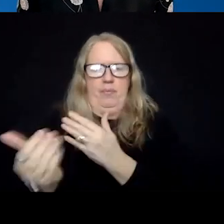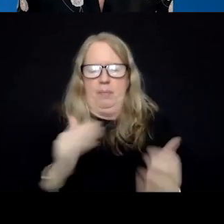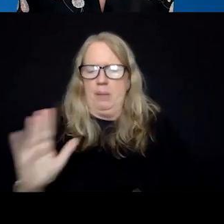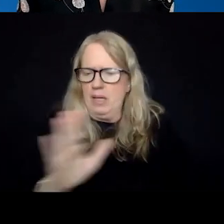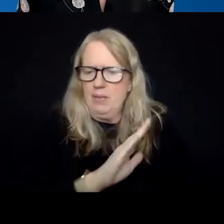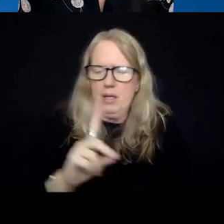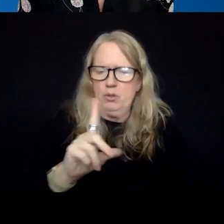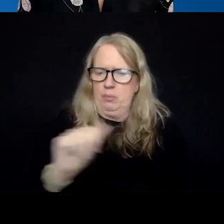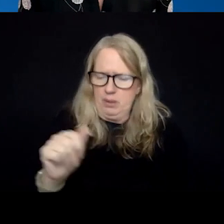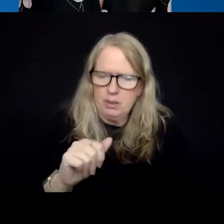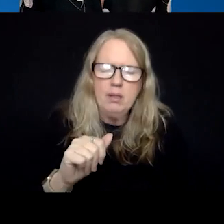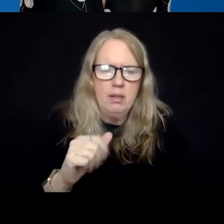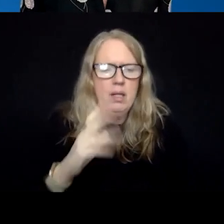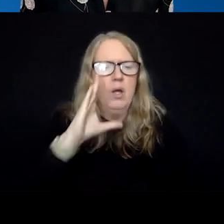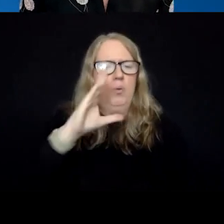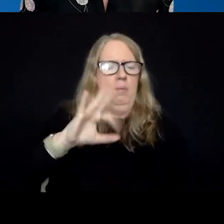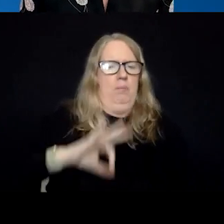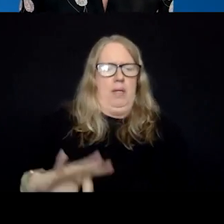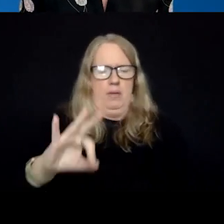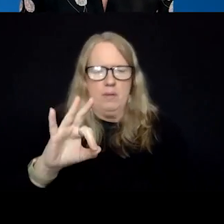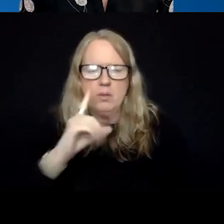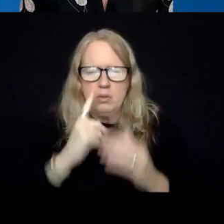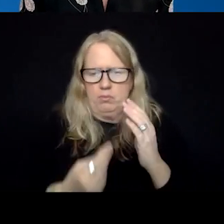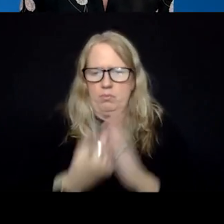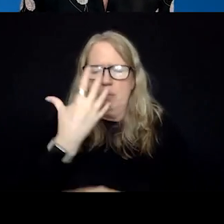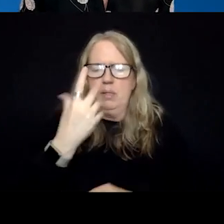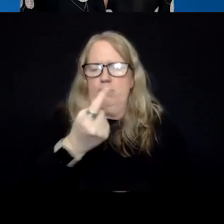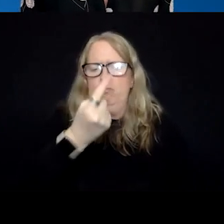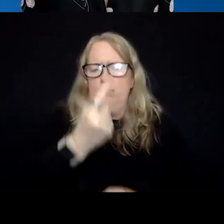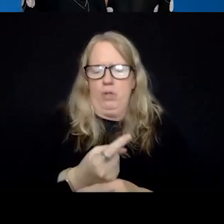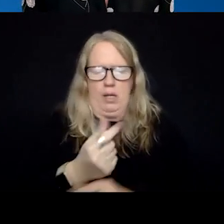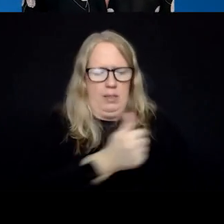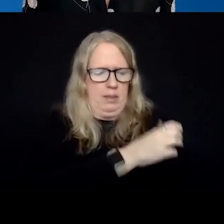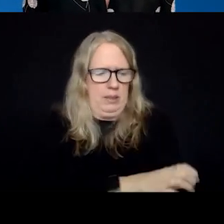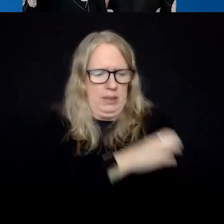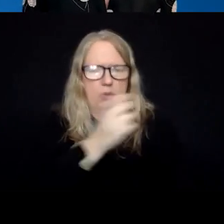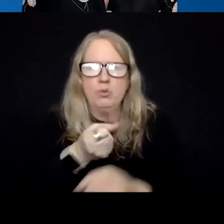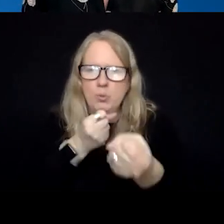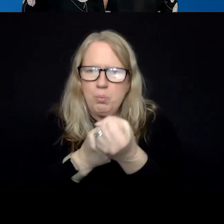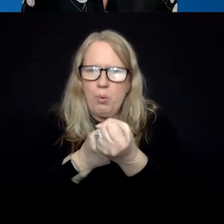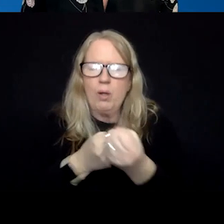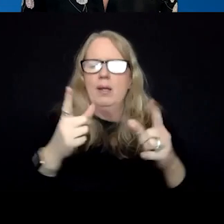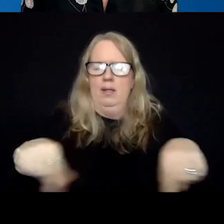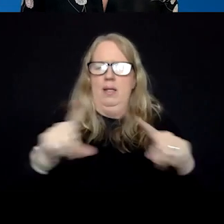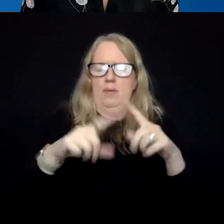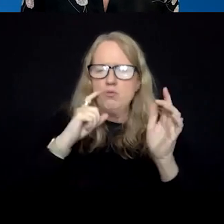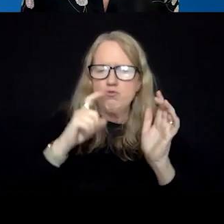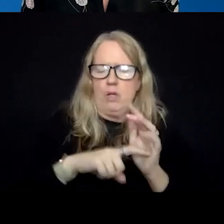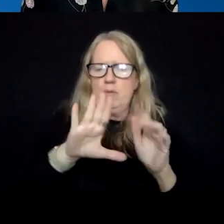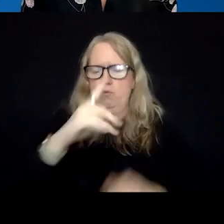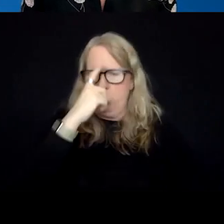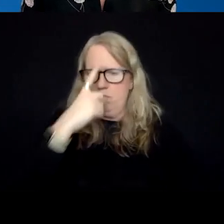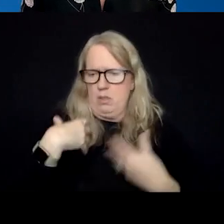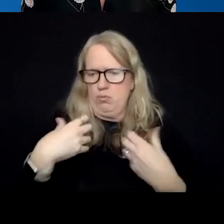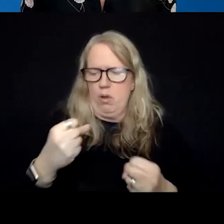disability, can benefit from and really thrive when they have the right clinical supports that recognize the complexity of their mental health conditions,